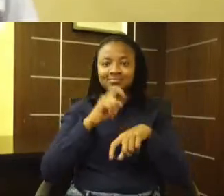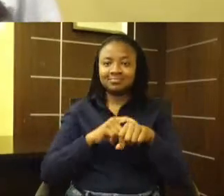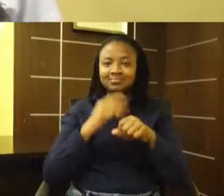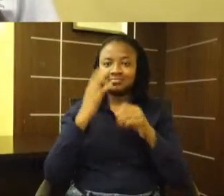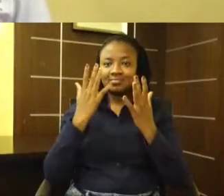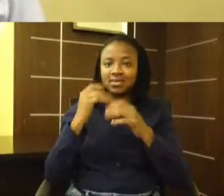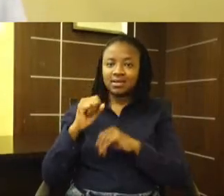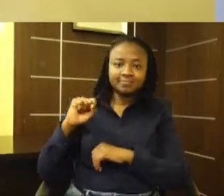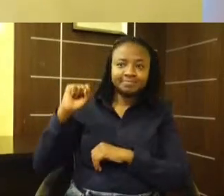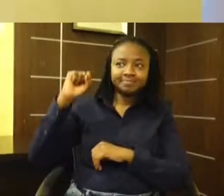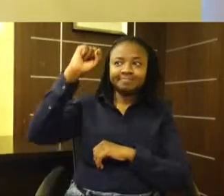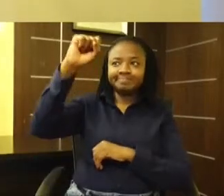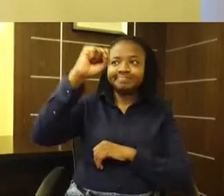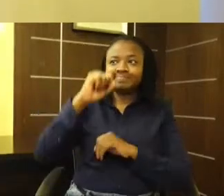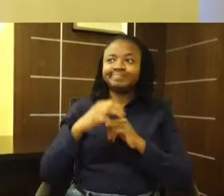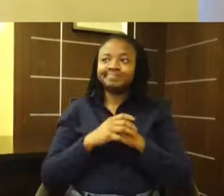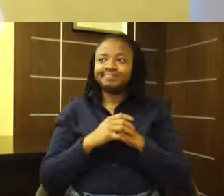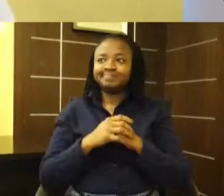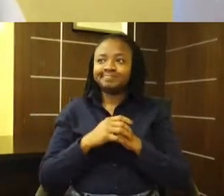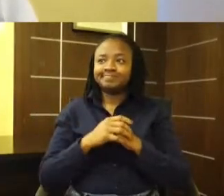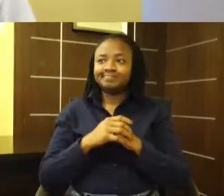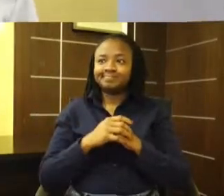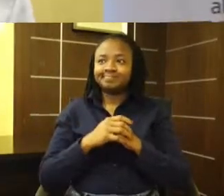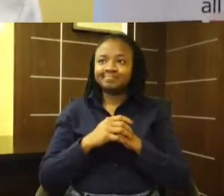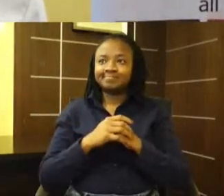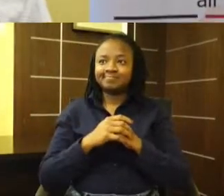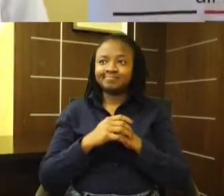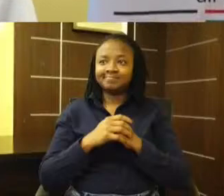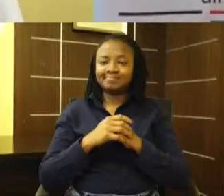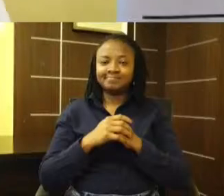Yule aliambia cop, push me, push me.